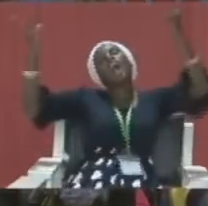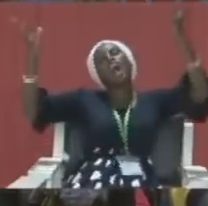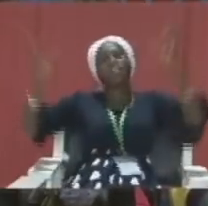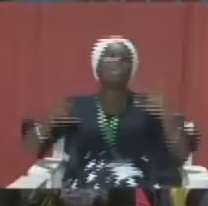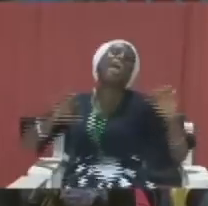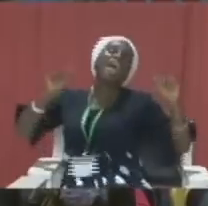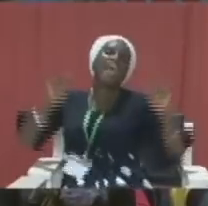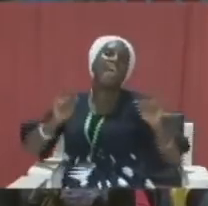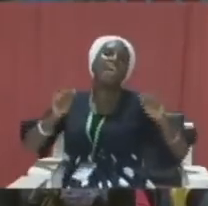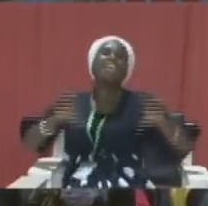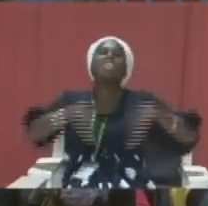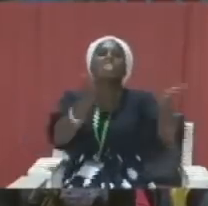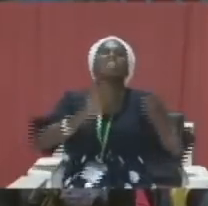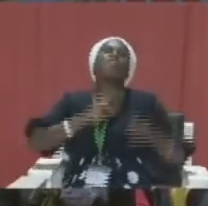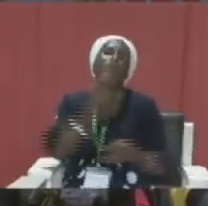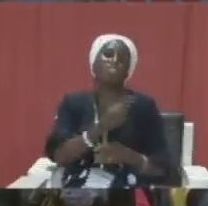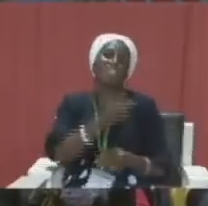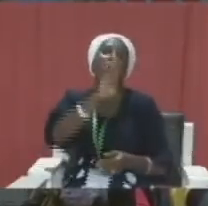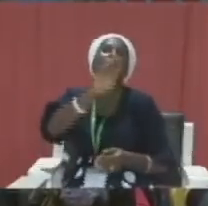"Release Barabbas.